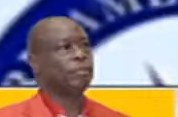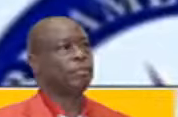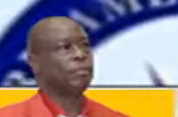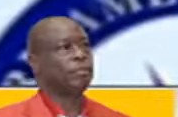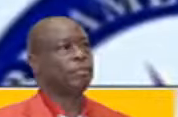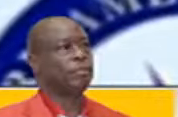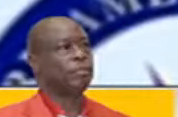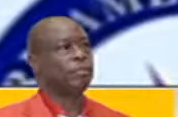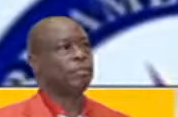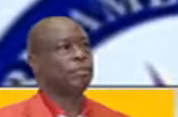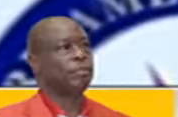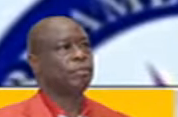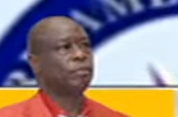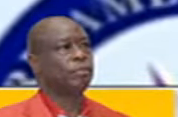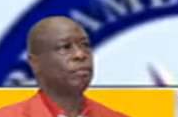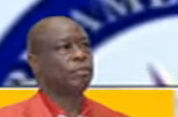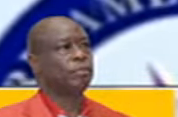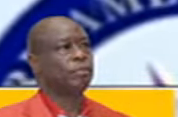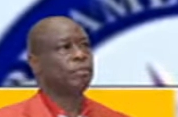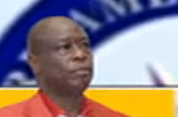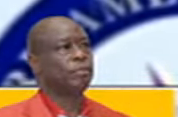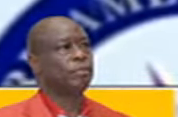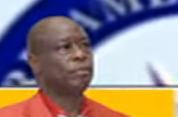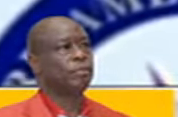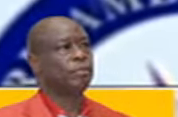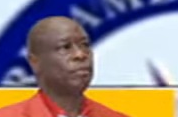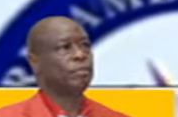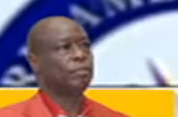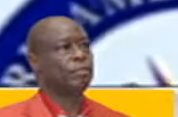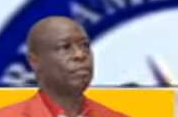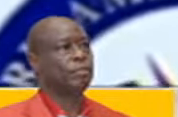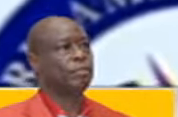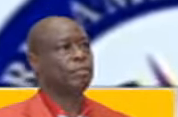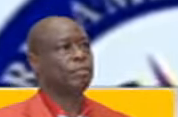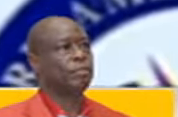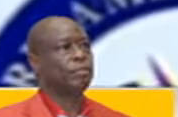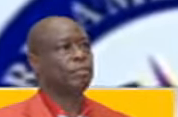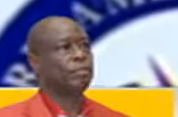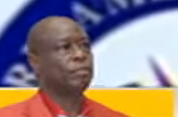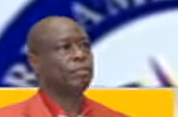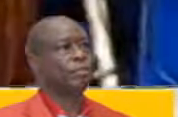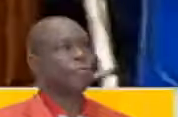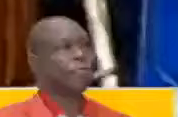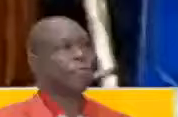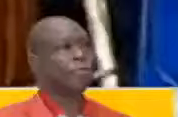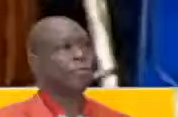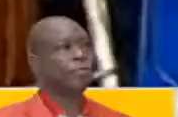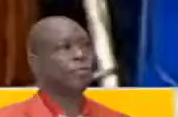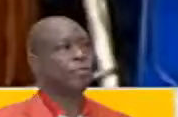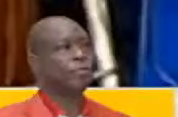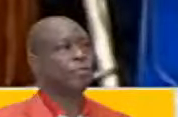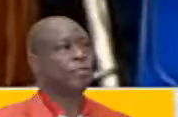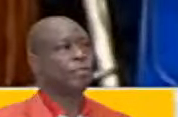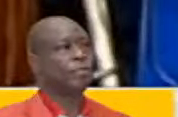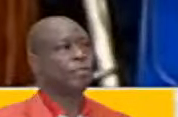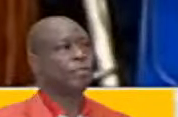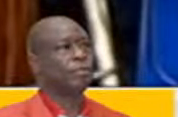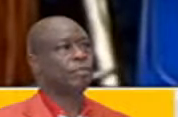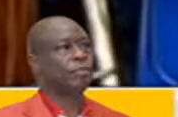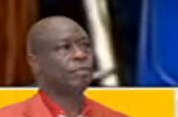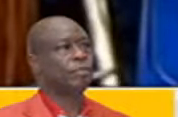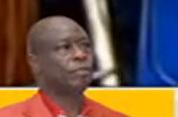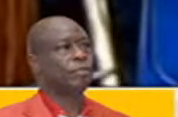the televised address of by the Deputy President on that fateful night, he did say that the